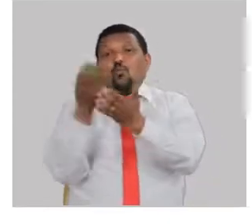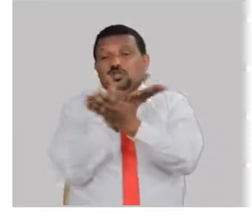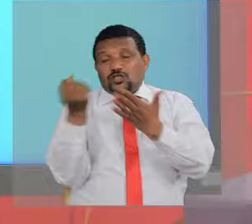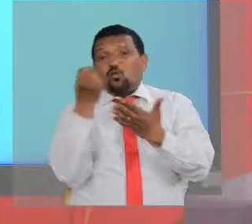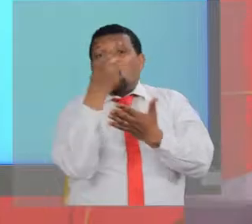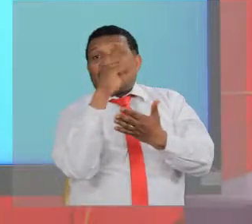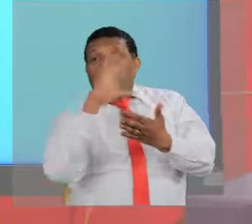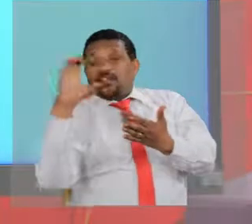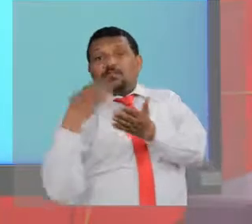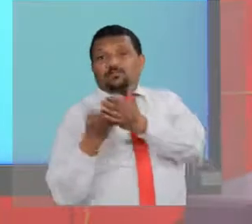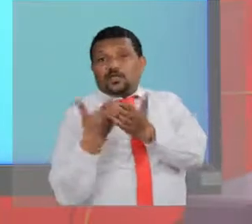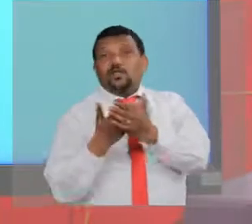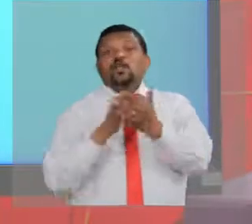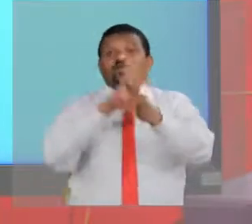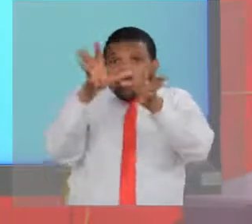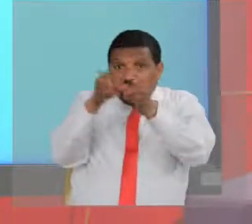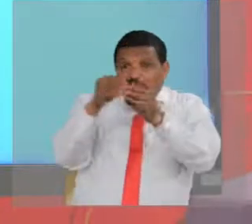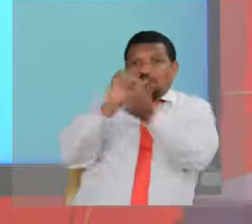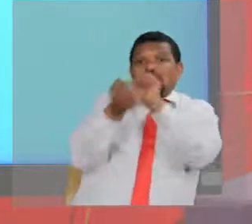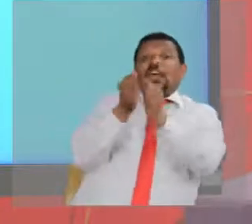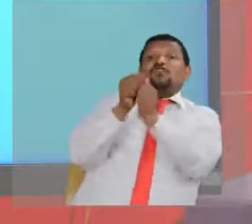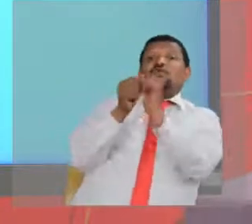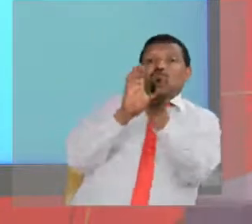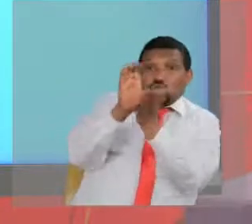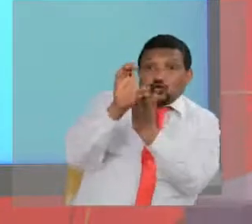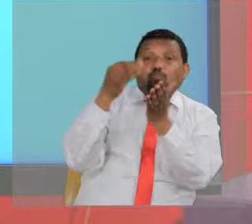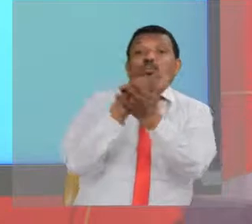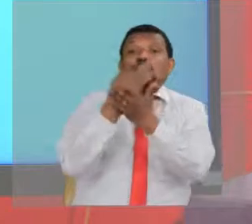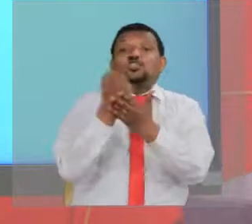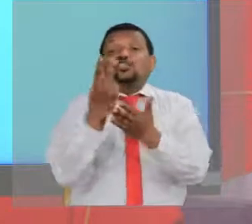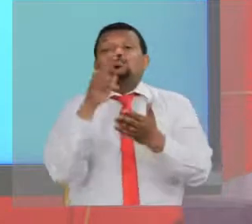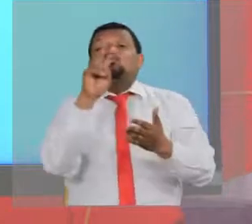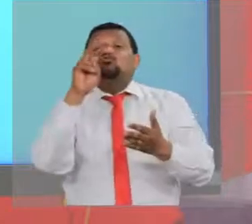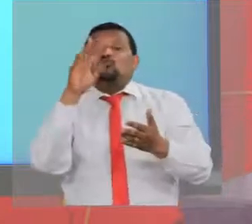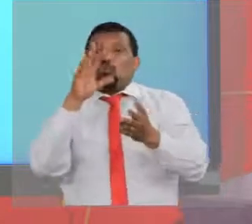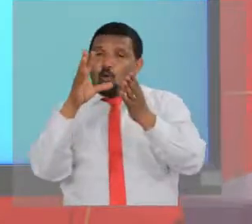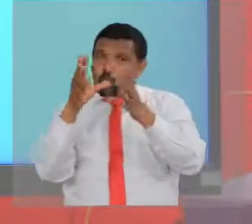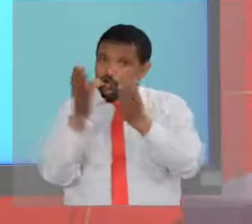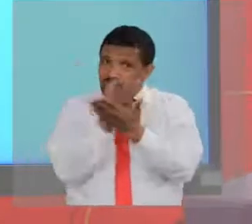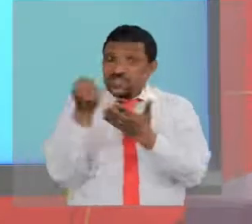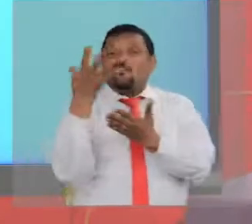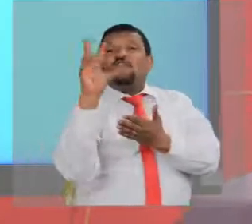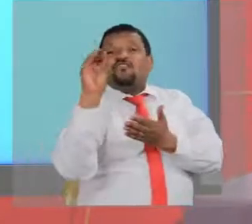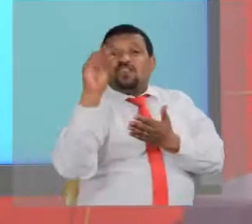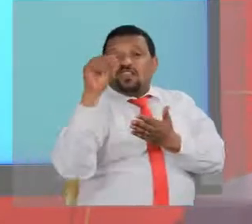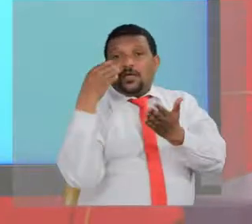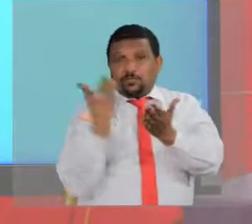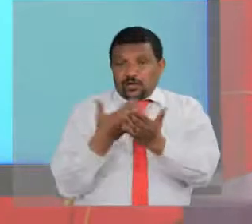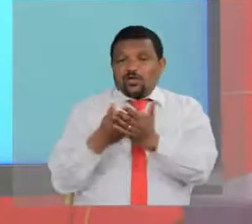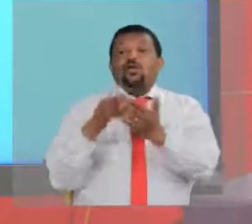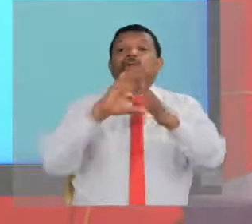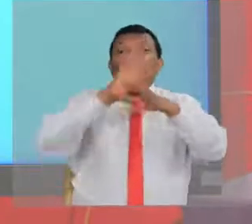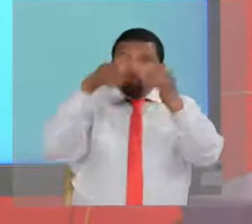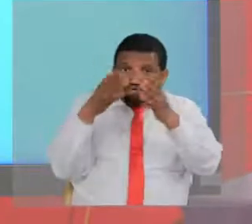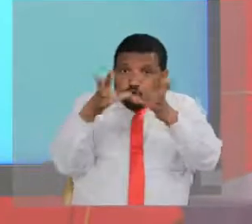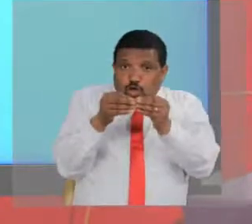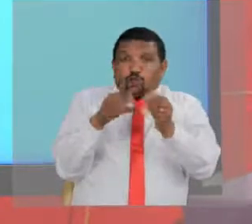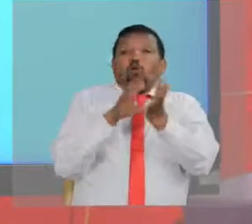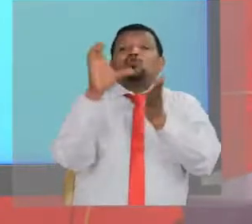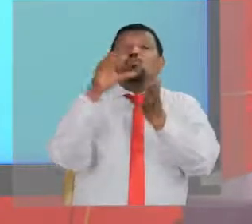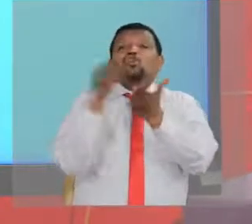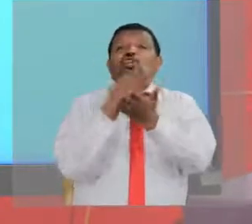cost of production of 2 units of a commodity is 50 birr, then the total cost of production is 150 birr.